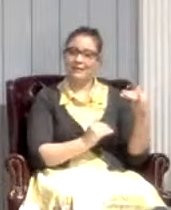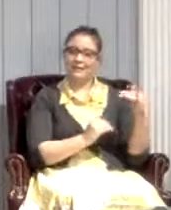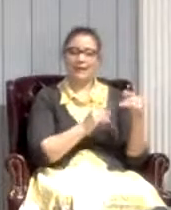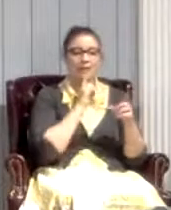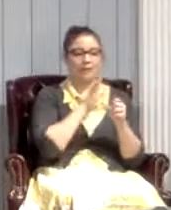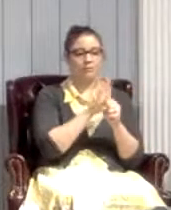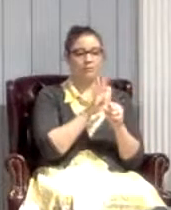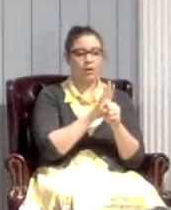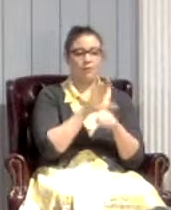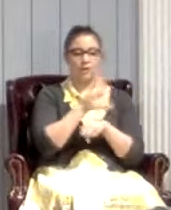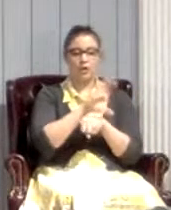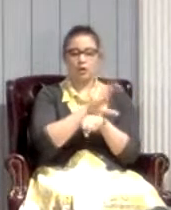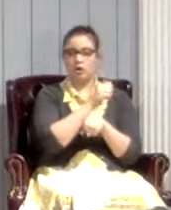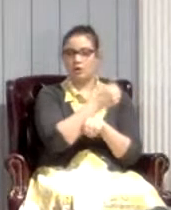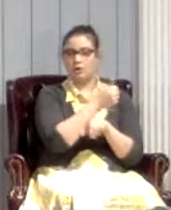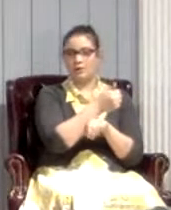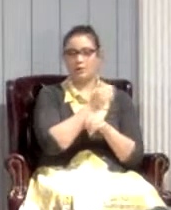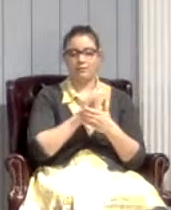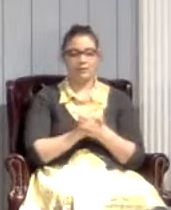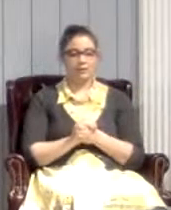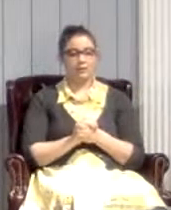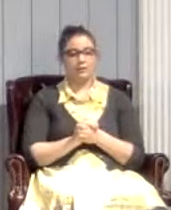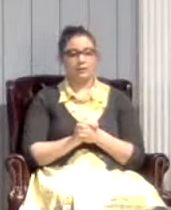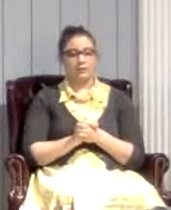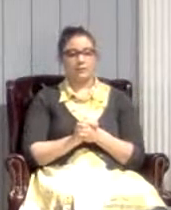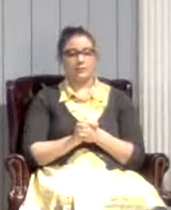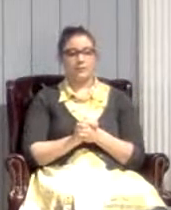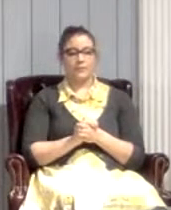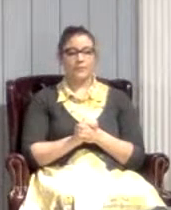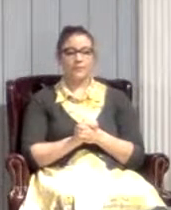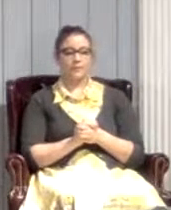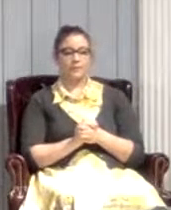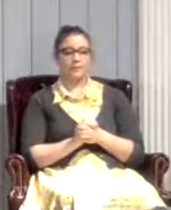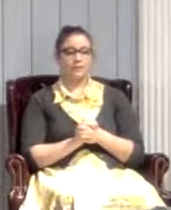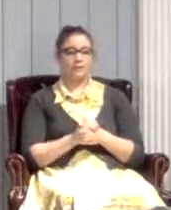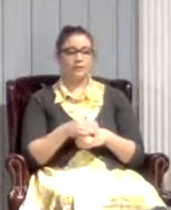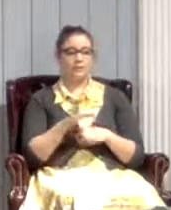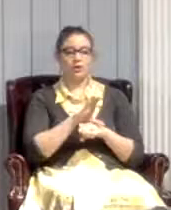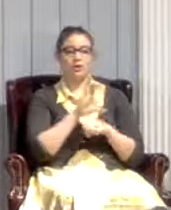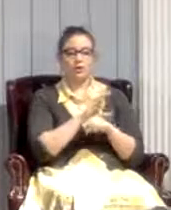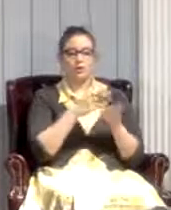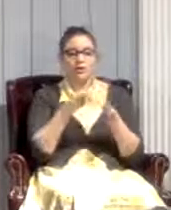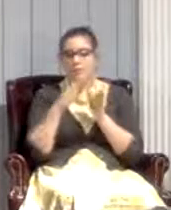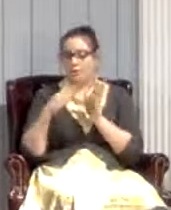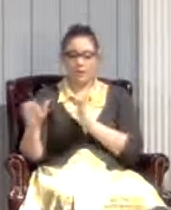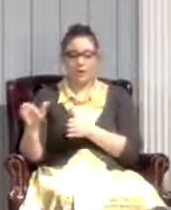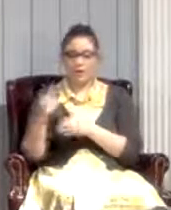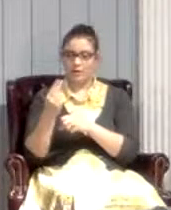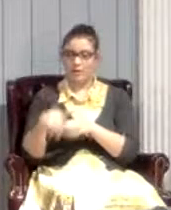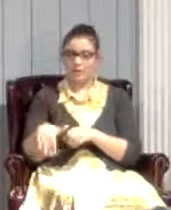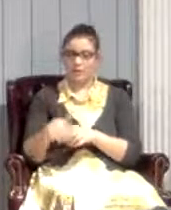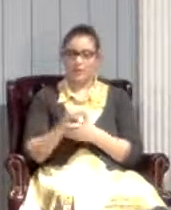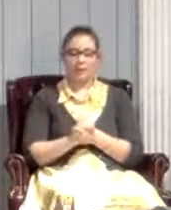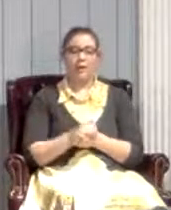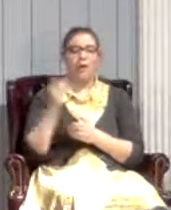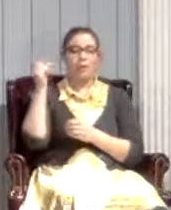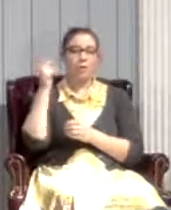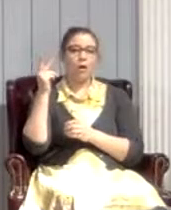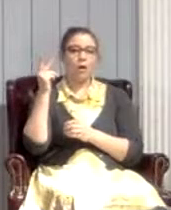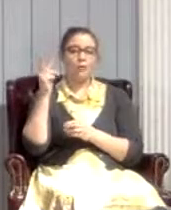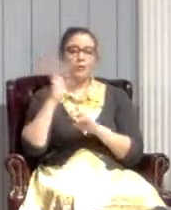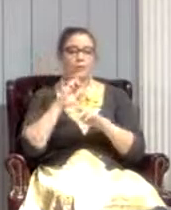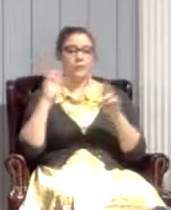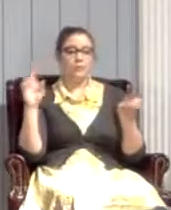done on any offender as long as the church itself was not prepared to sustain it. In other words, Paul was ready to take on